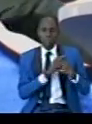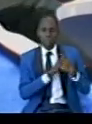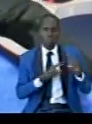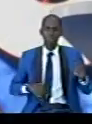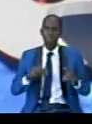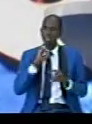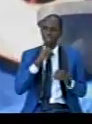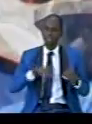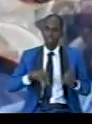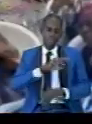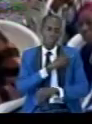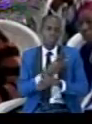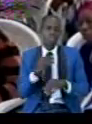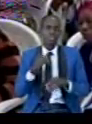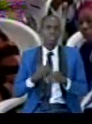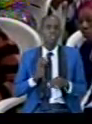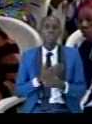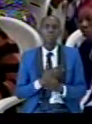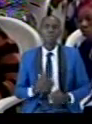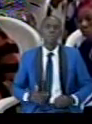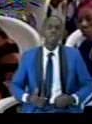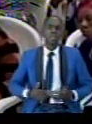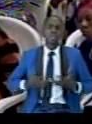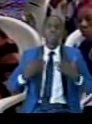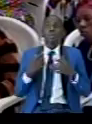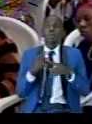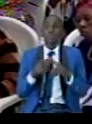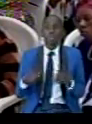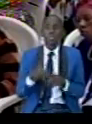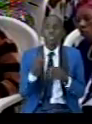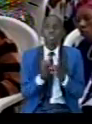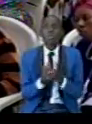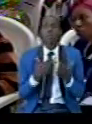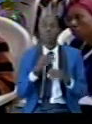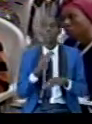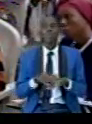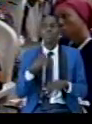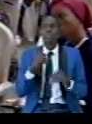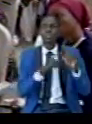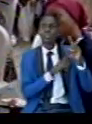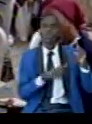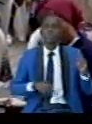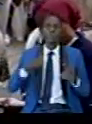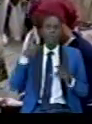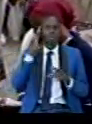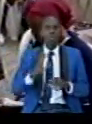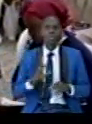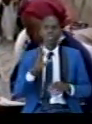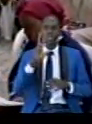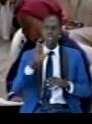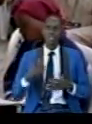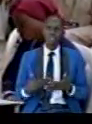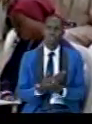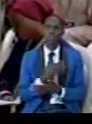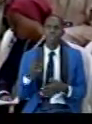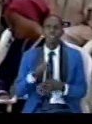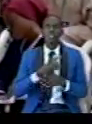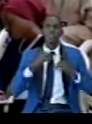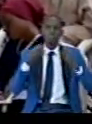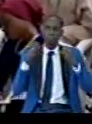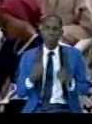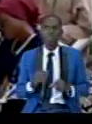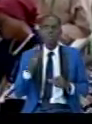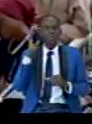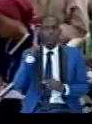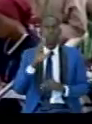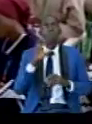mighty in our lives. But they that wait upon the Lord shall renew their strength. They shall mount up with